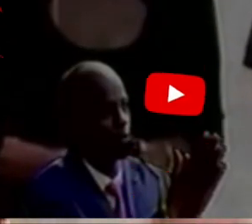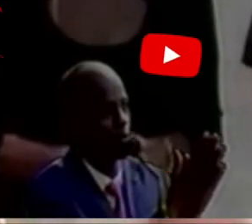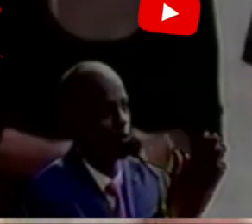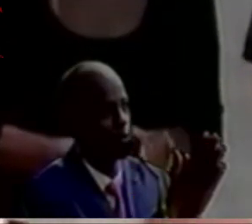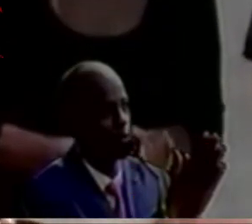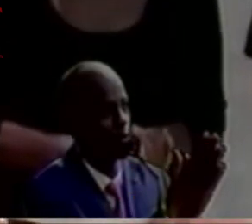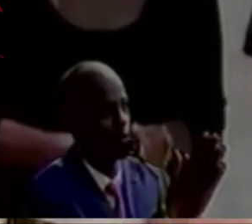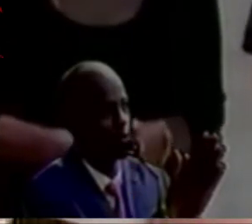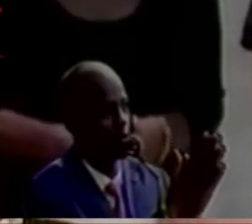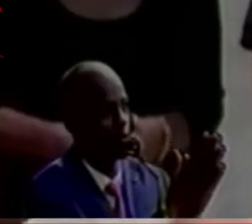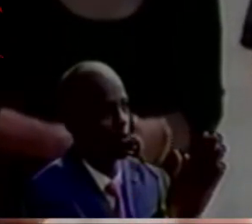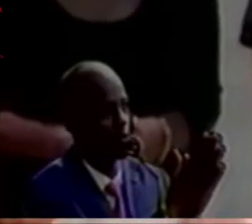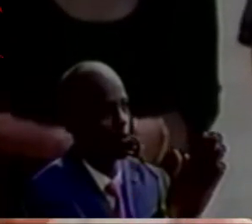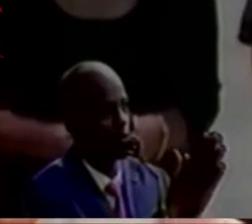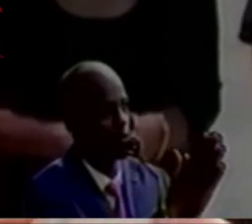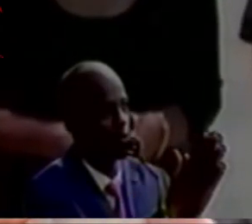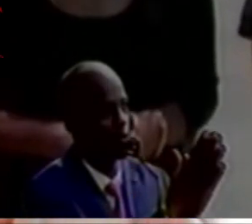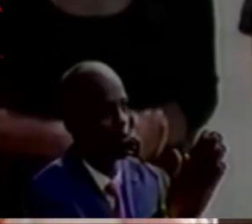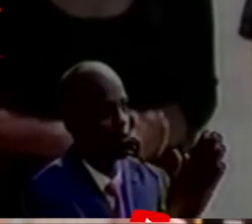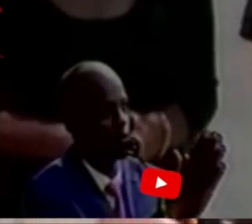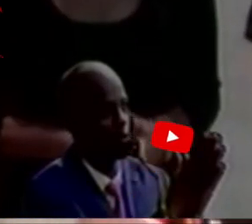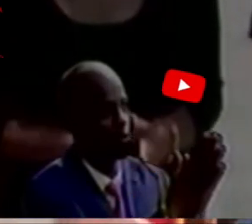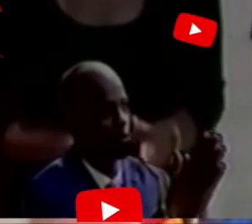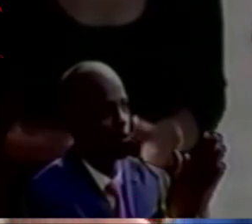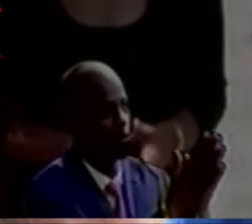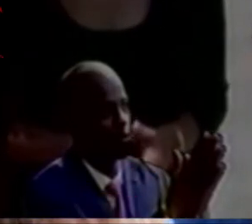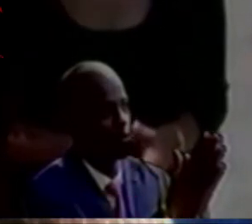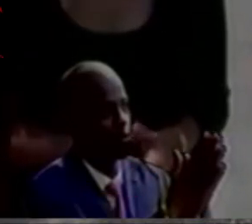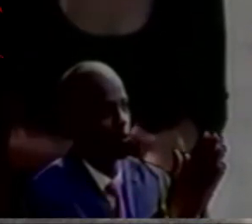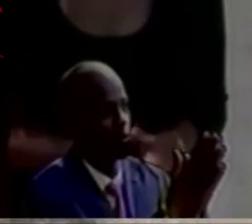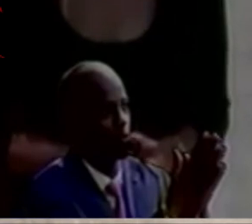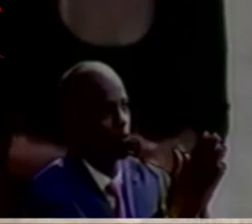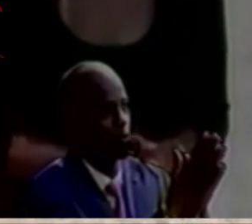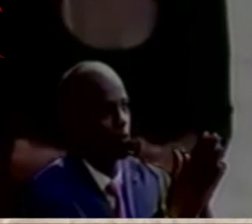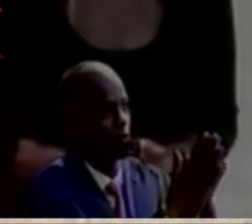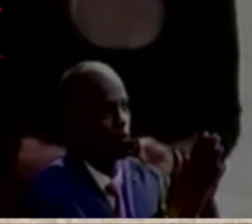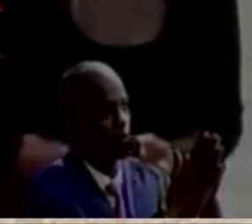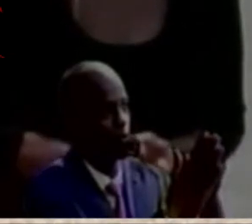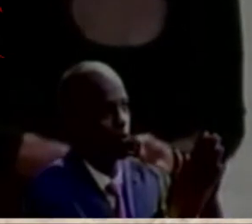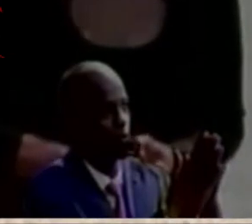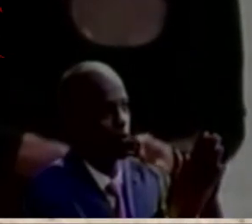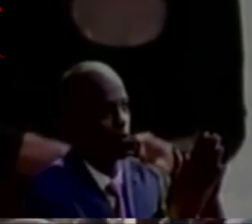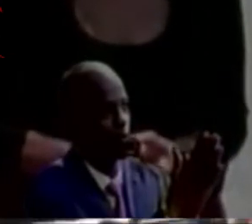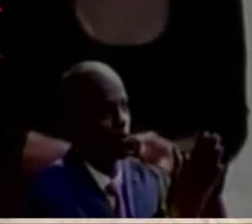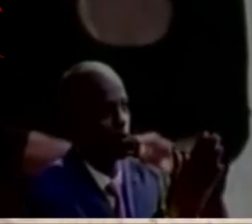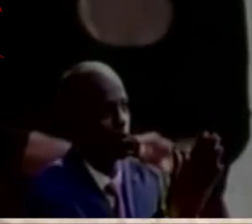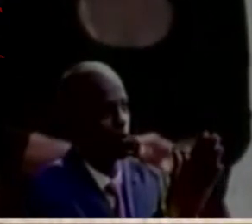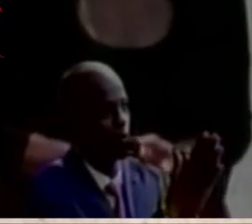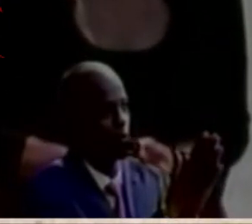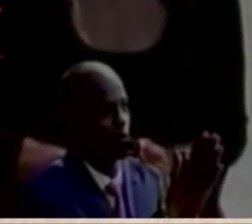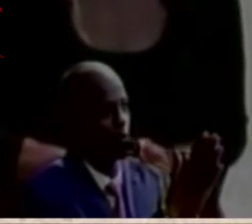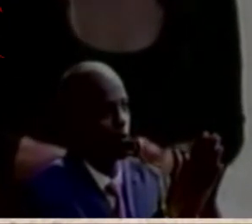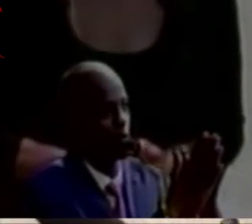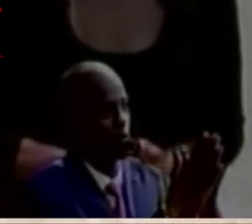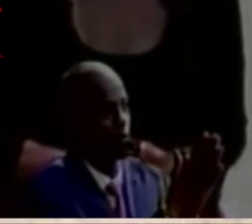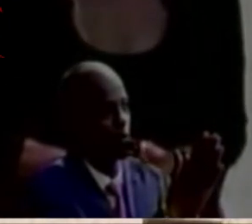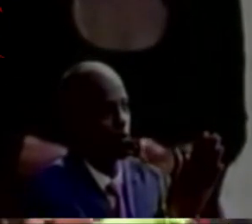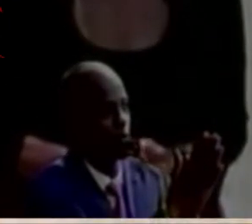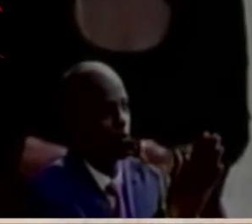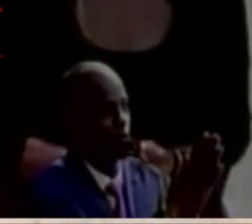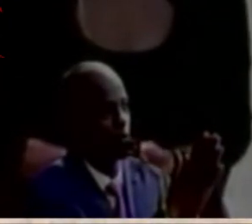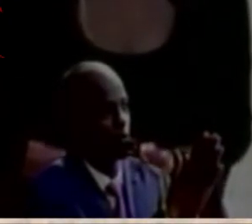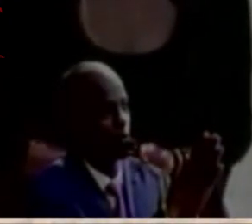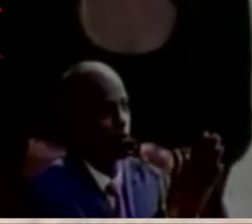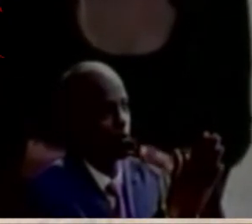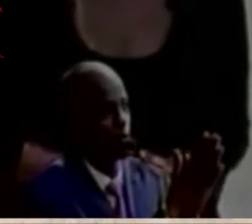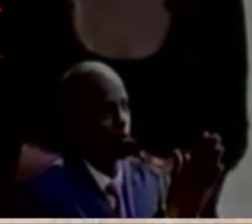challenging operation for U.S. Coast Guard men and women, but they are specially trained to deal with these types of crises. We have some of the best